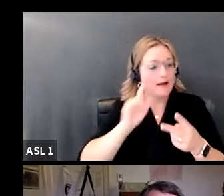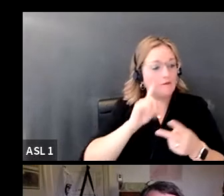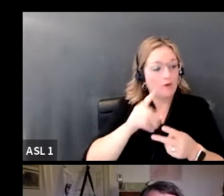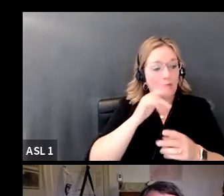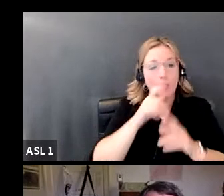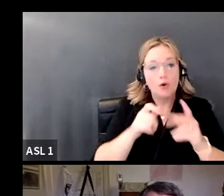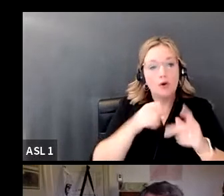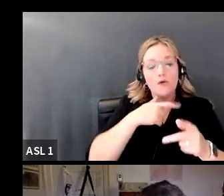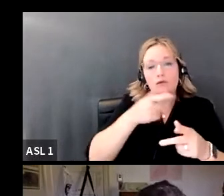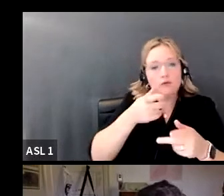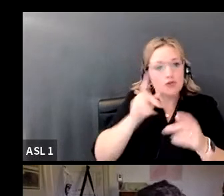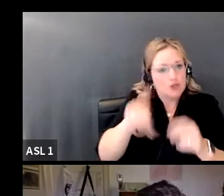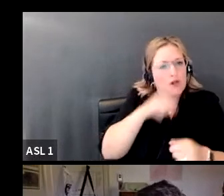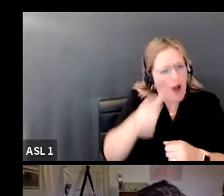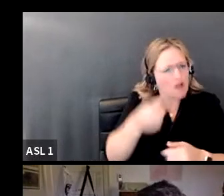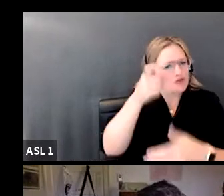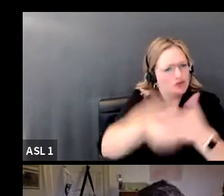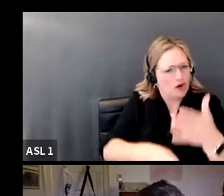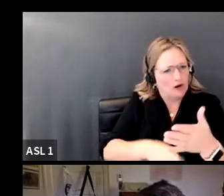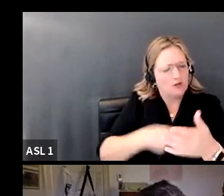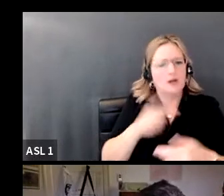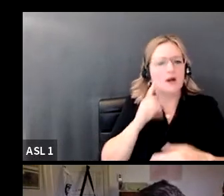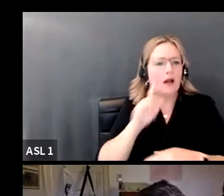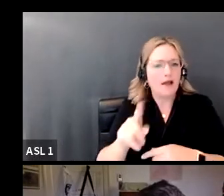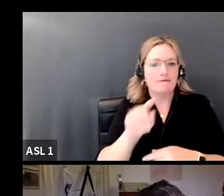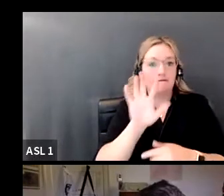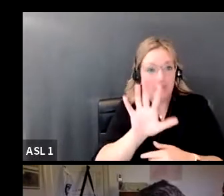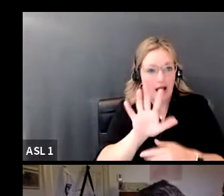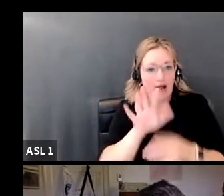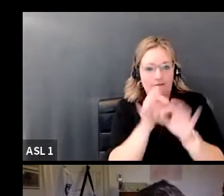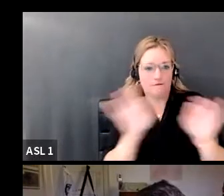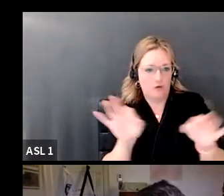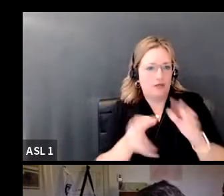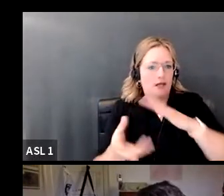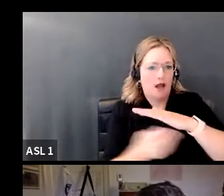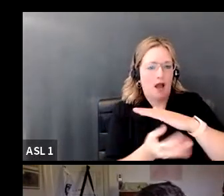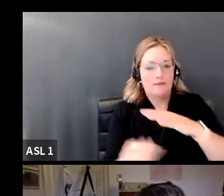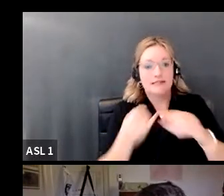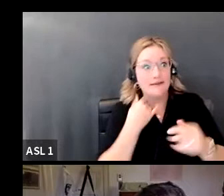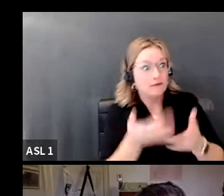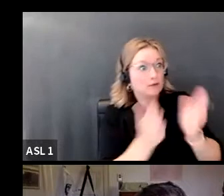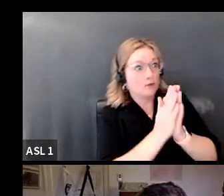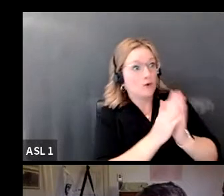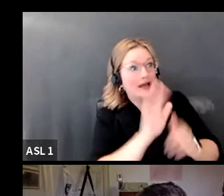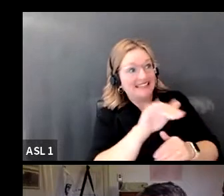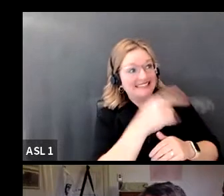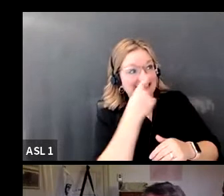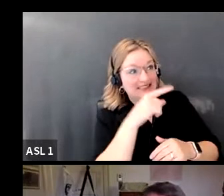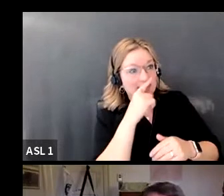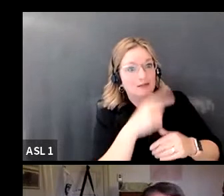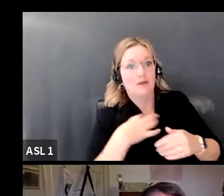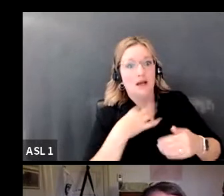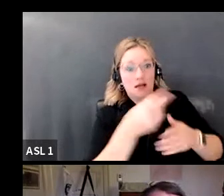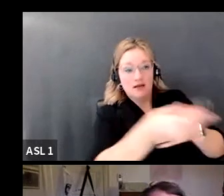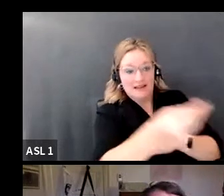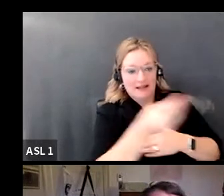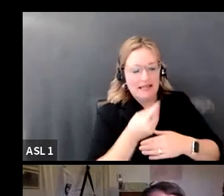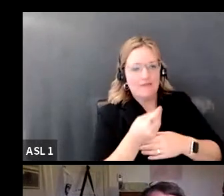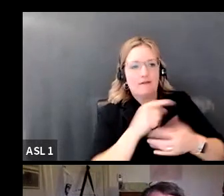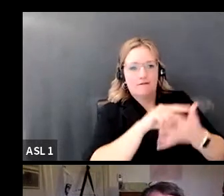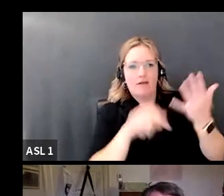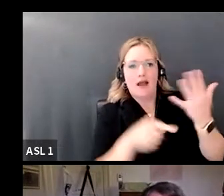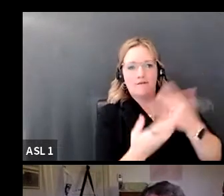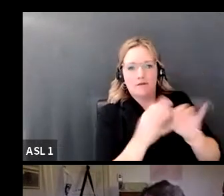at no charge and provide up to five free copies of the results if requested at the time of the initial request vno supports this